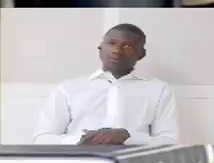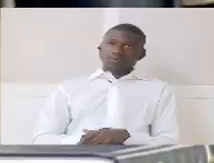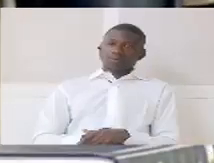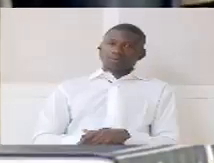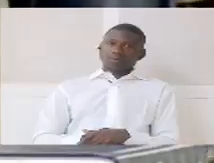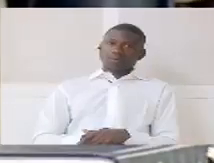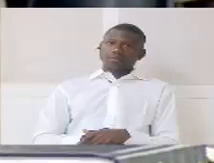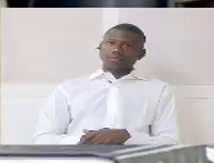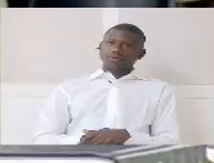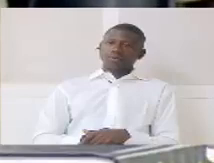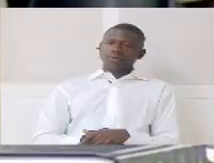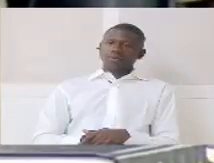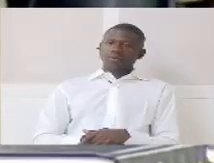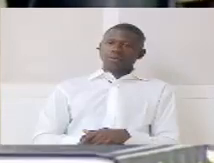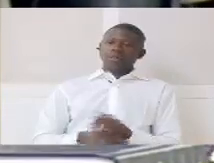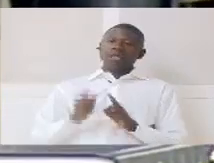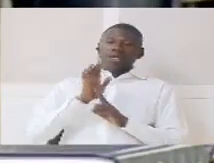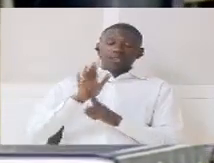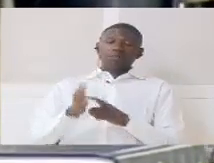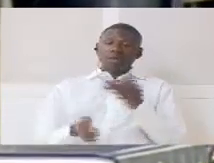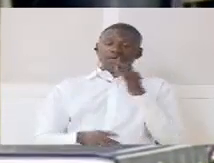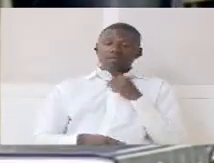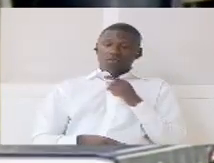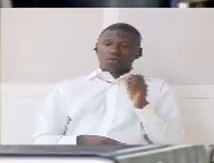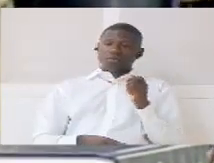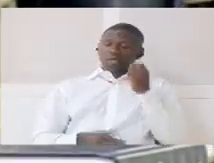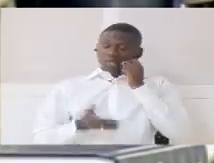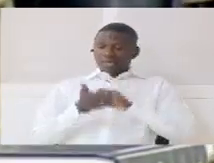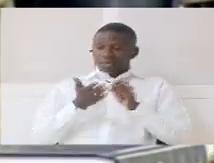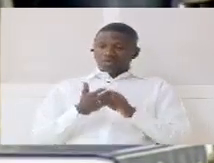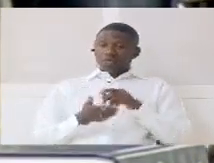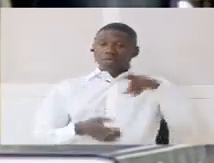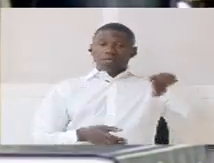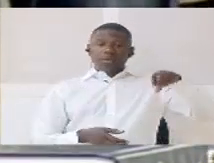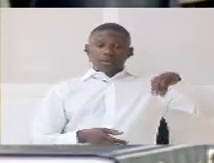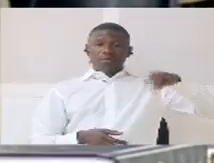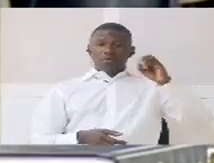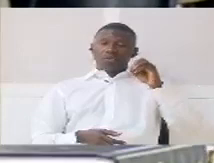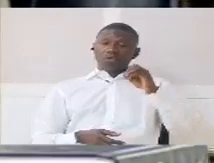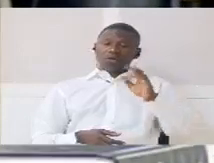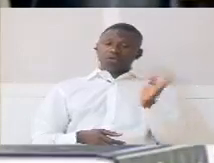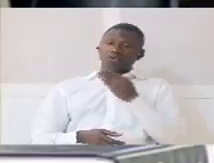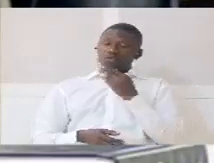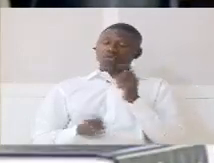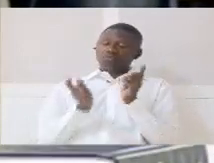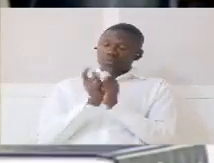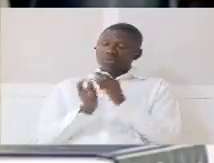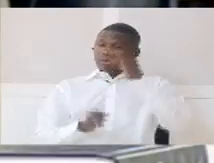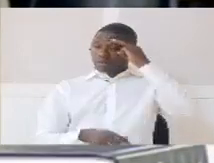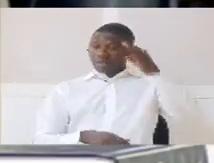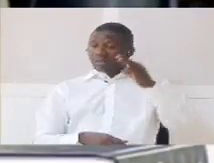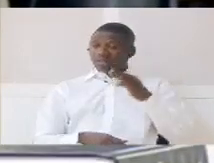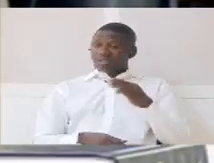You write to PMO. You will go to ministry. To know of it. Nothing will come out of it. Very powerful man.